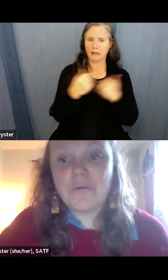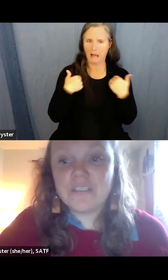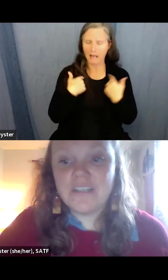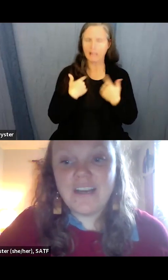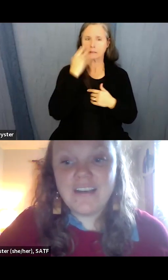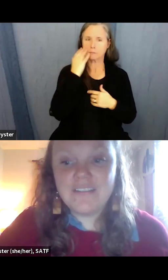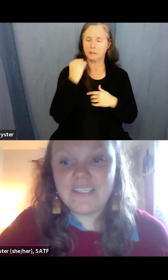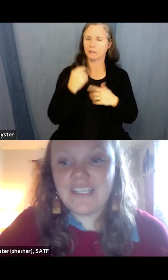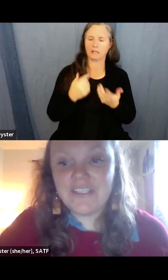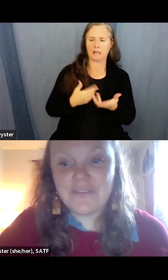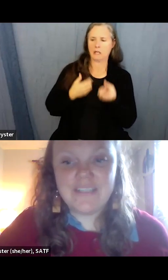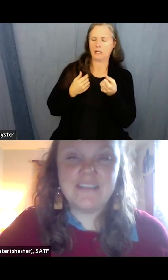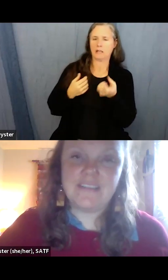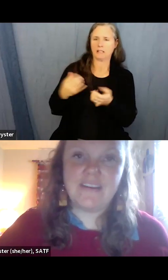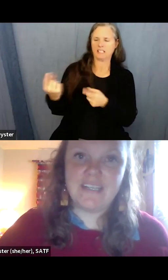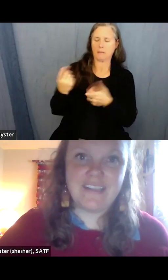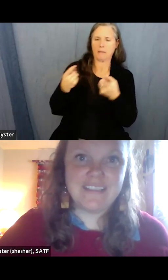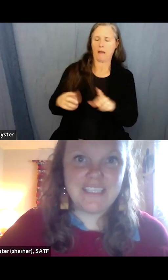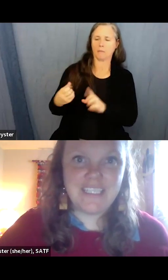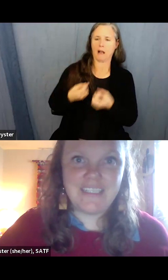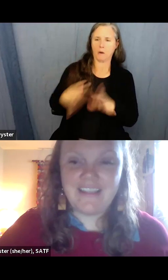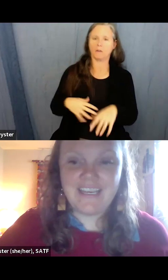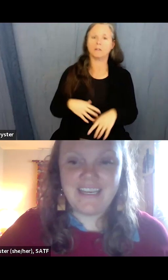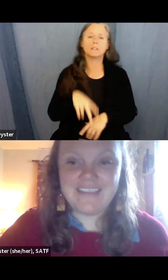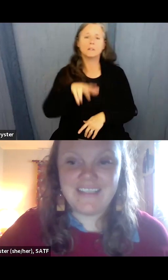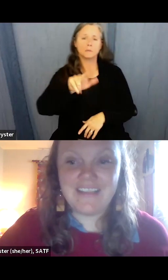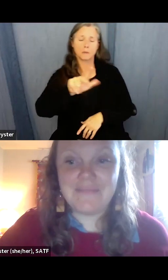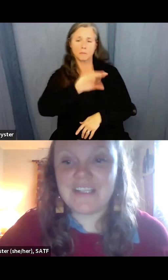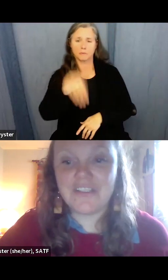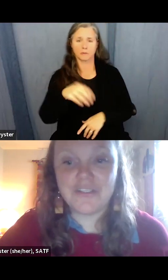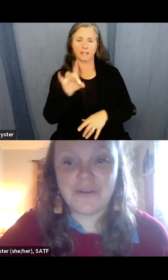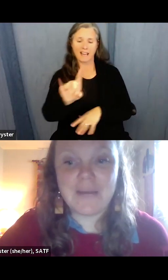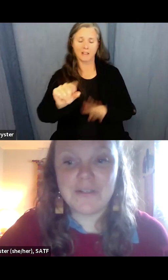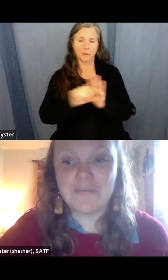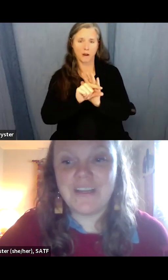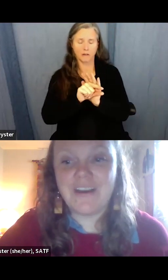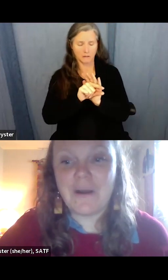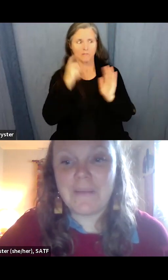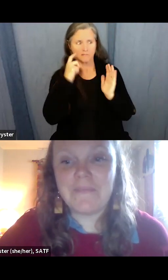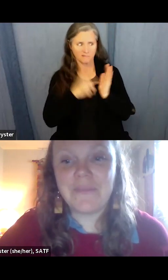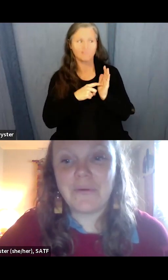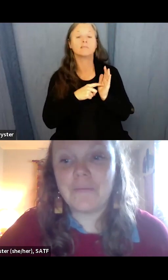a quarter of 11th graders are acknowledging that they've been touched or grabbed or